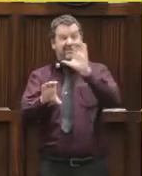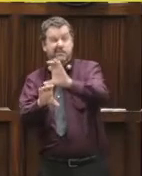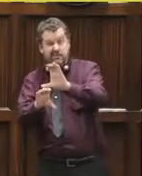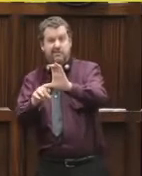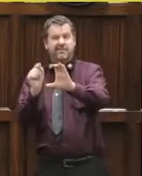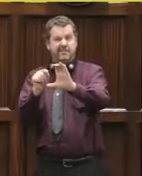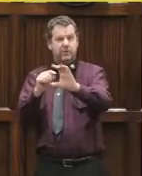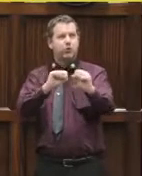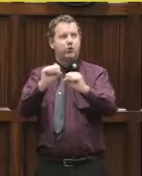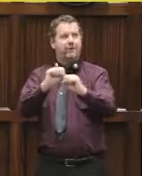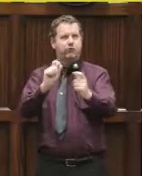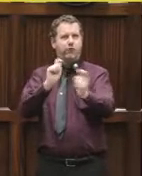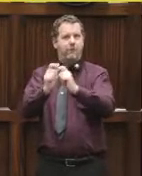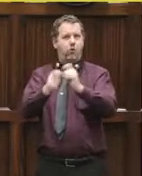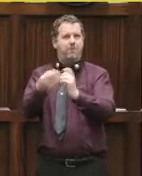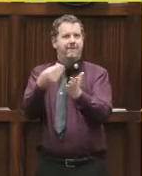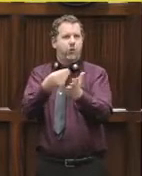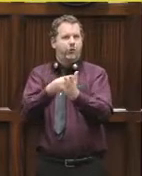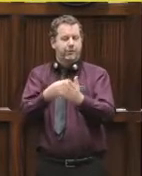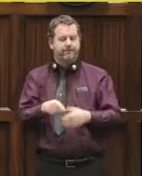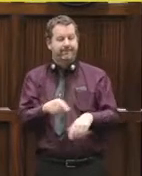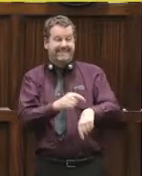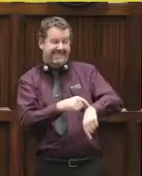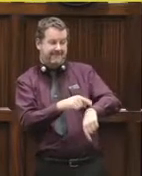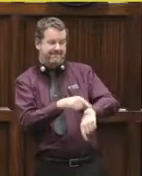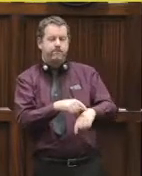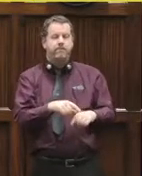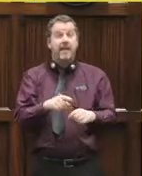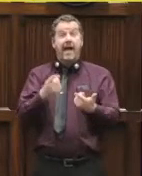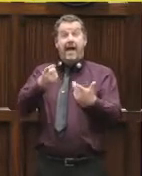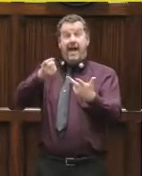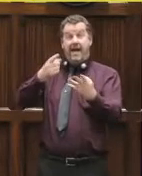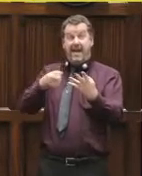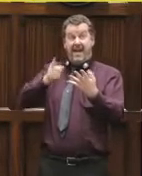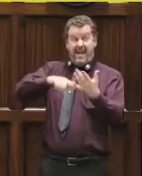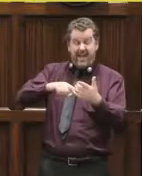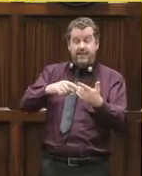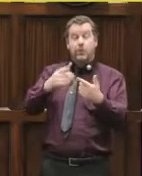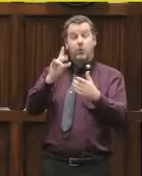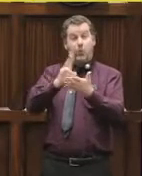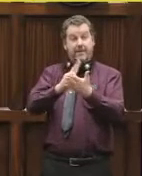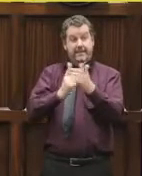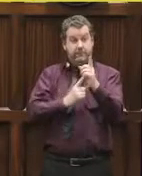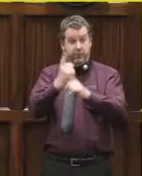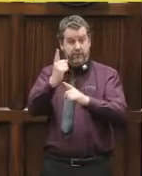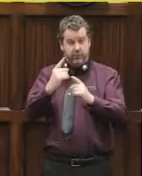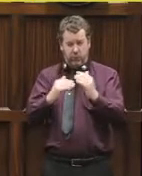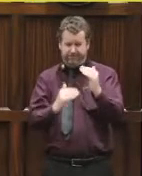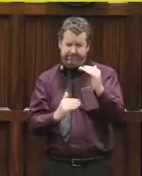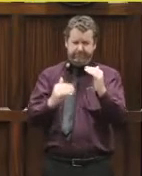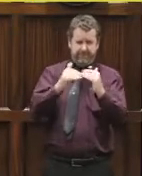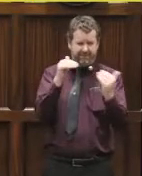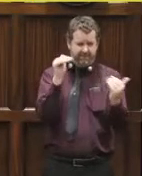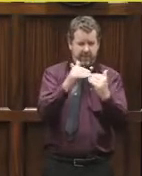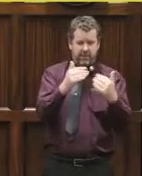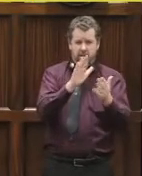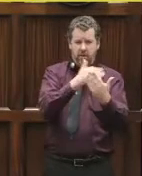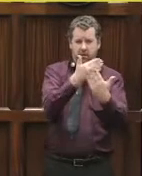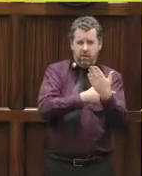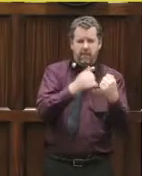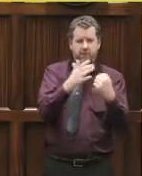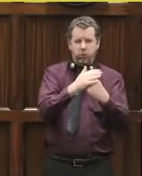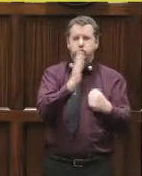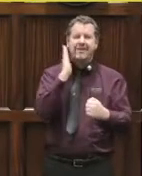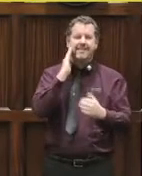the Service Reform Fund, and quality improvements to increase compliance with the national standards for residential centres